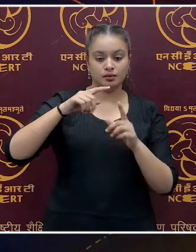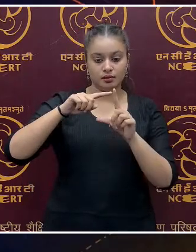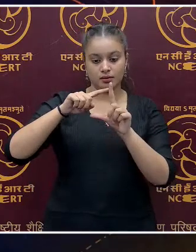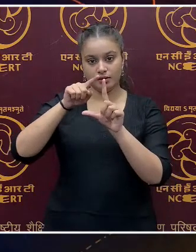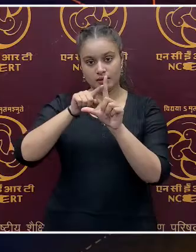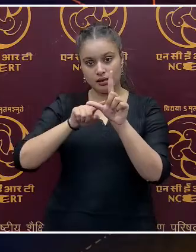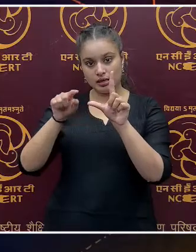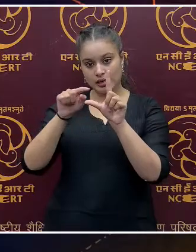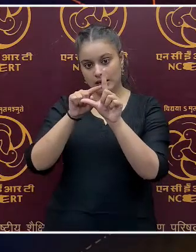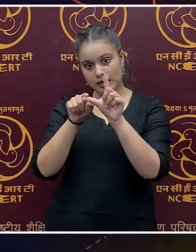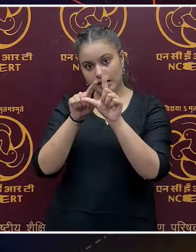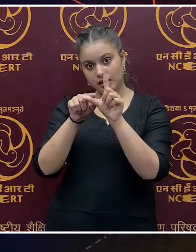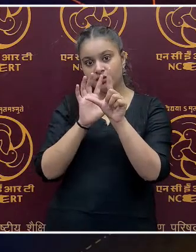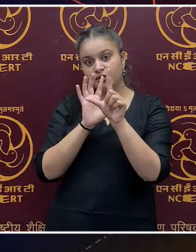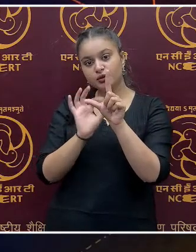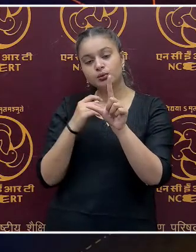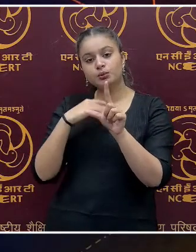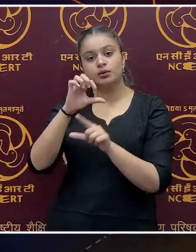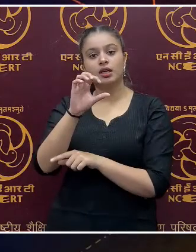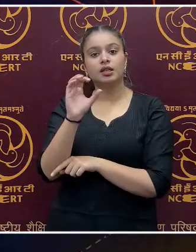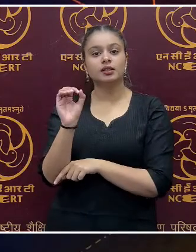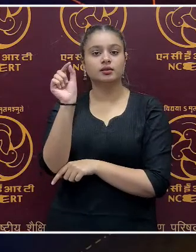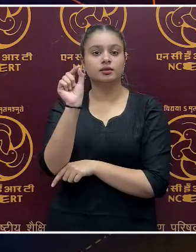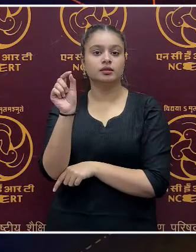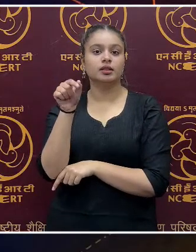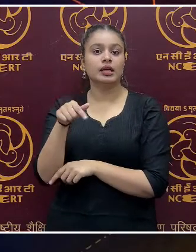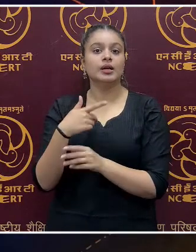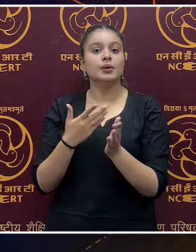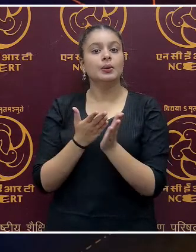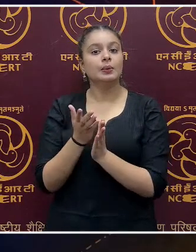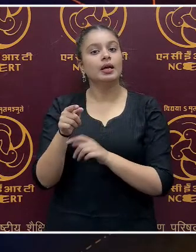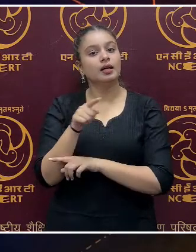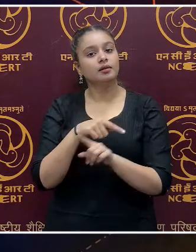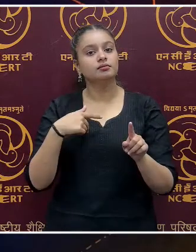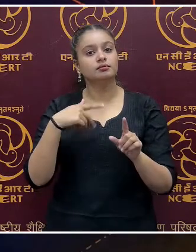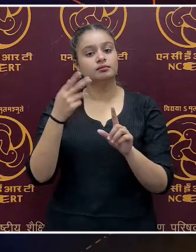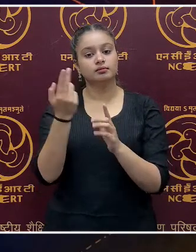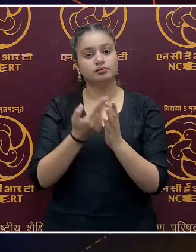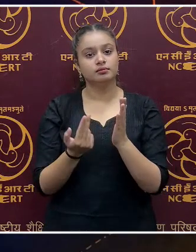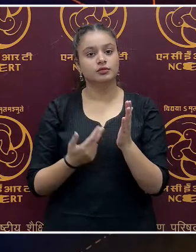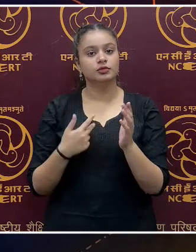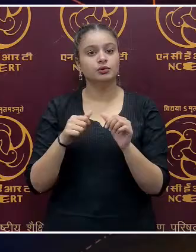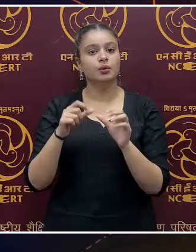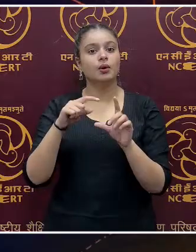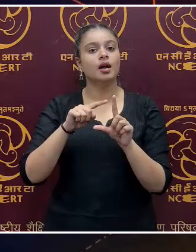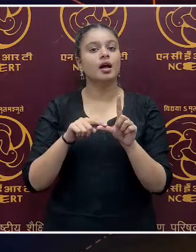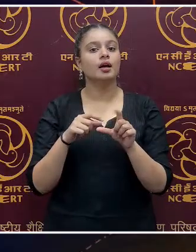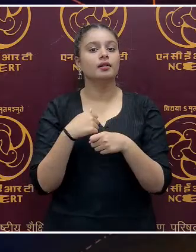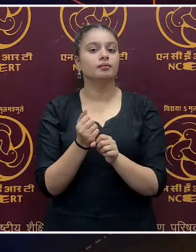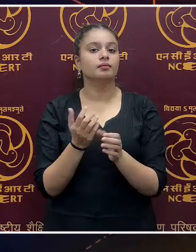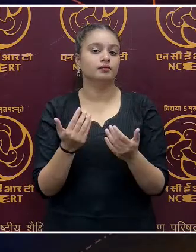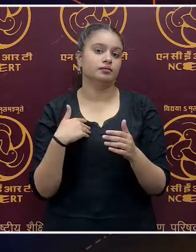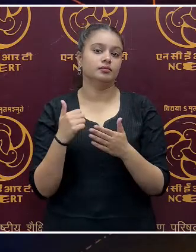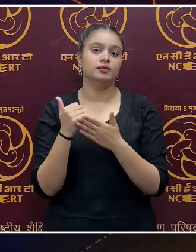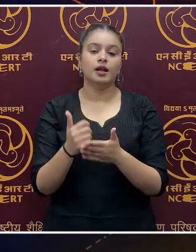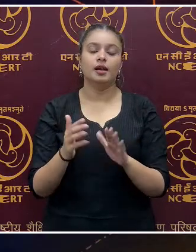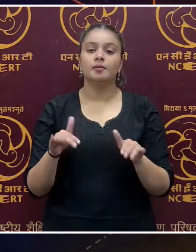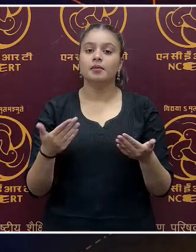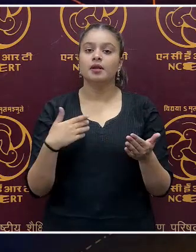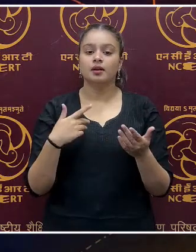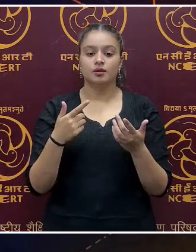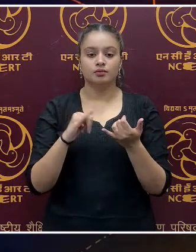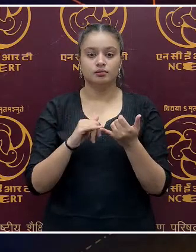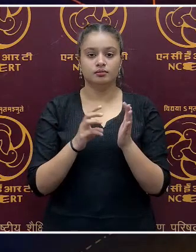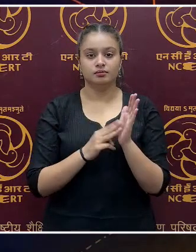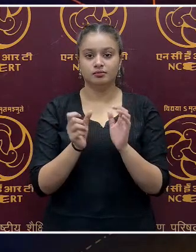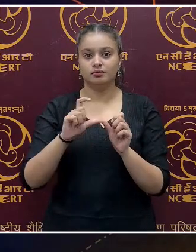is exactly 90 degrees. This is the way we could draw the angles with the help of the